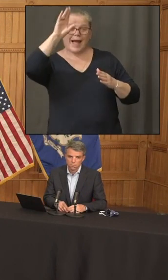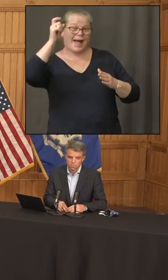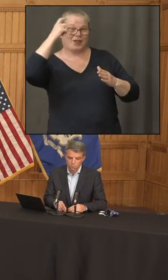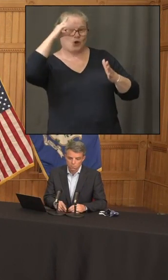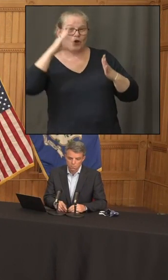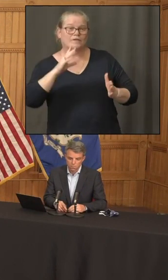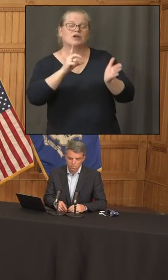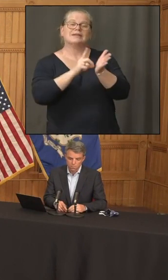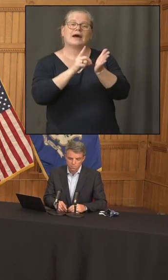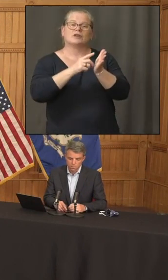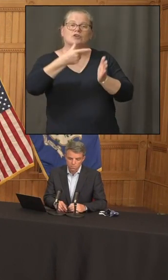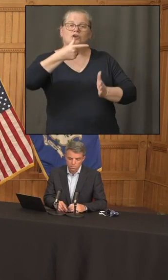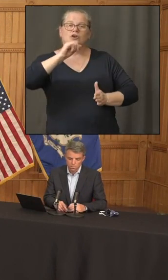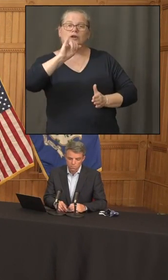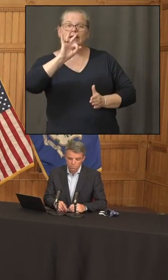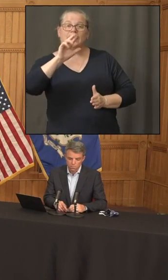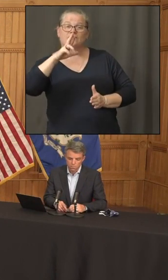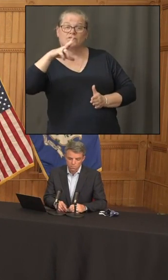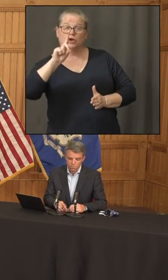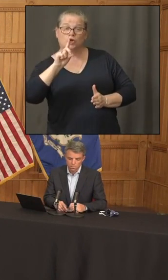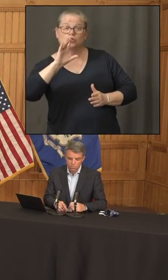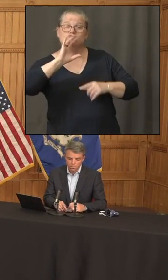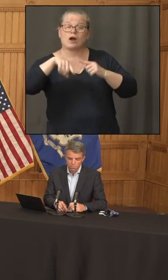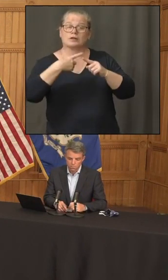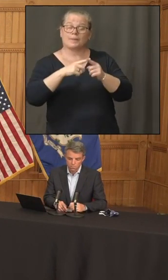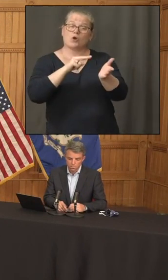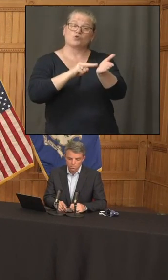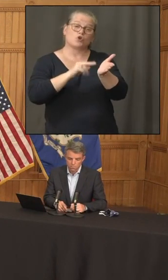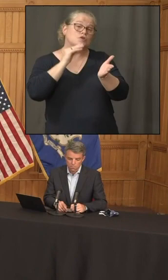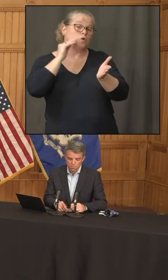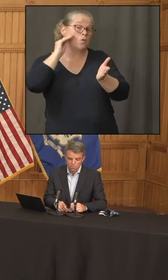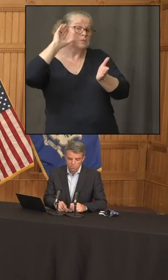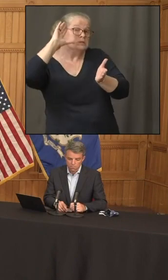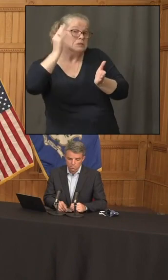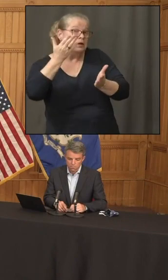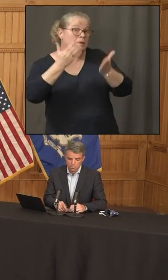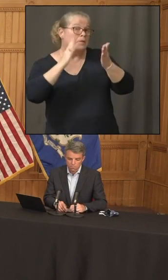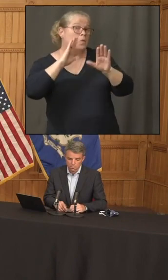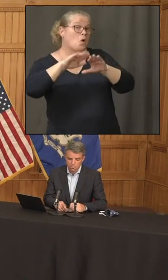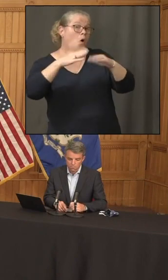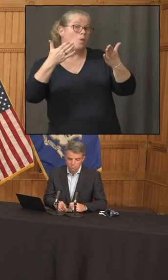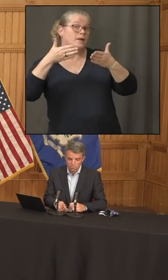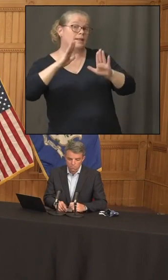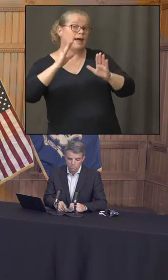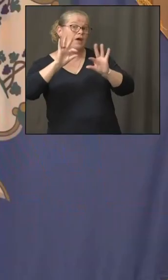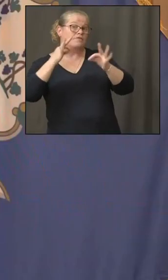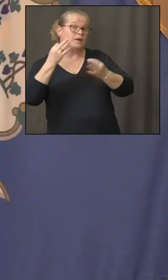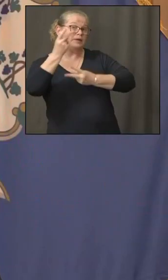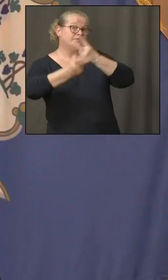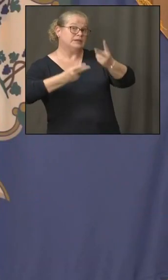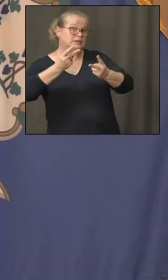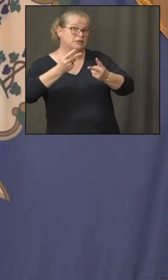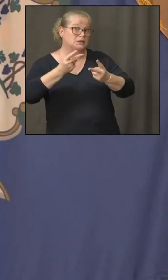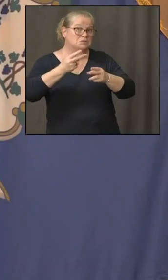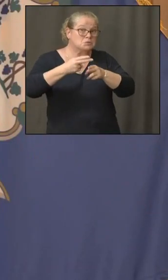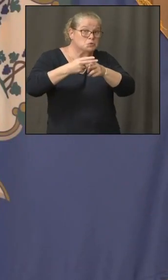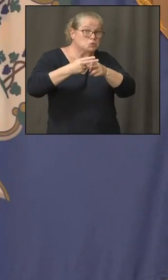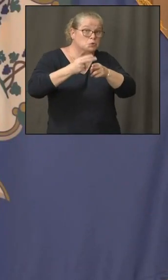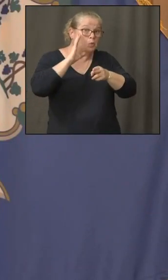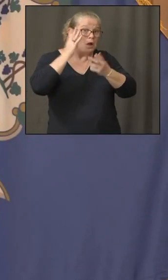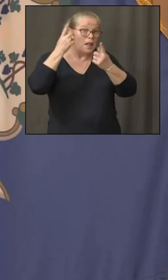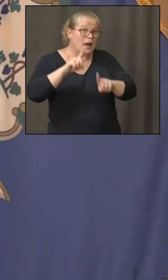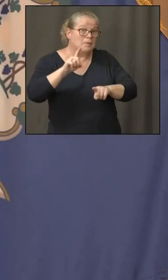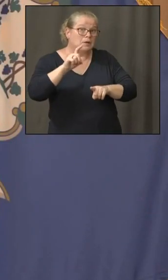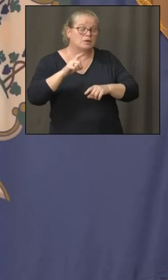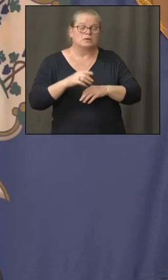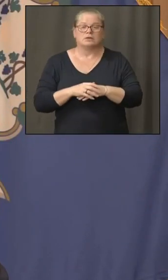clear more family visitation at nursing homes. Is that something we might see soon? Yeah, I think she has put out some guidance on that, and I